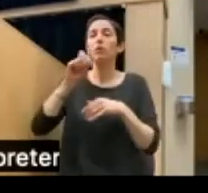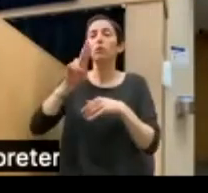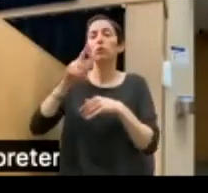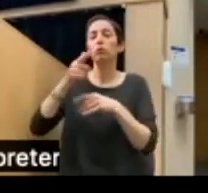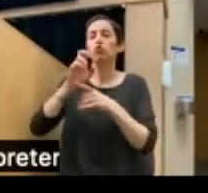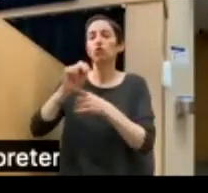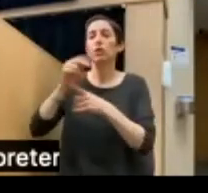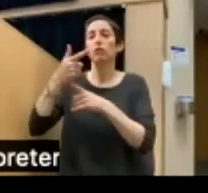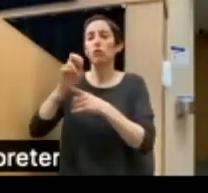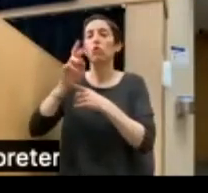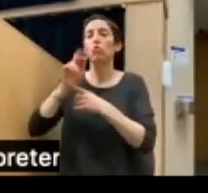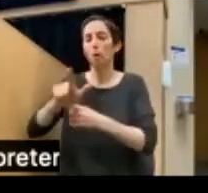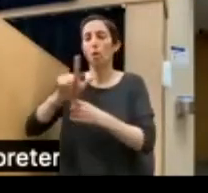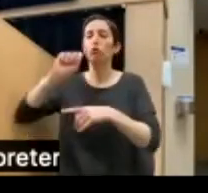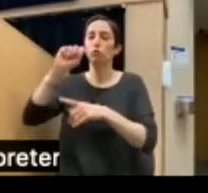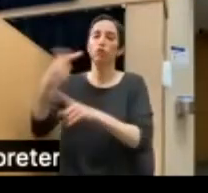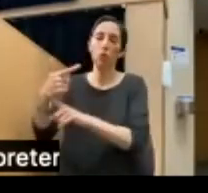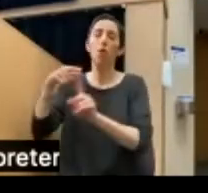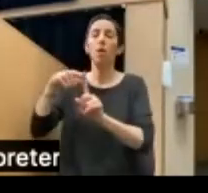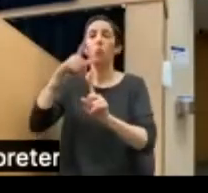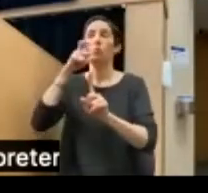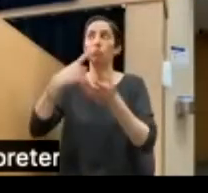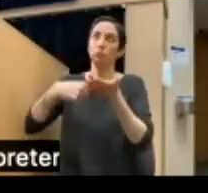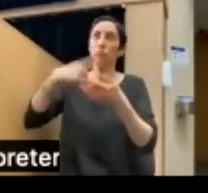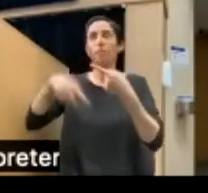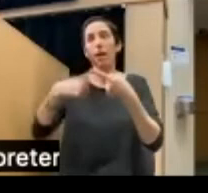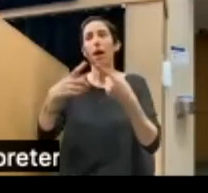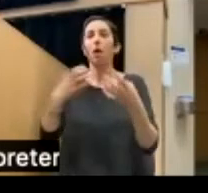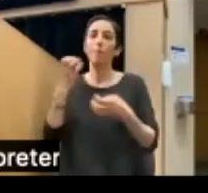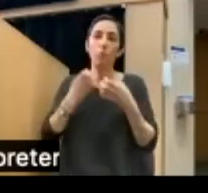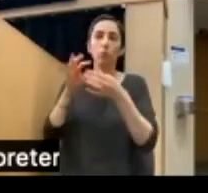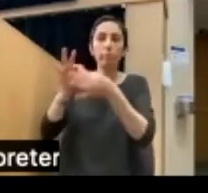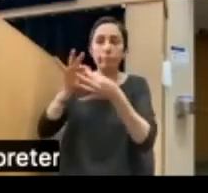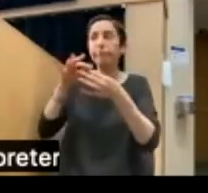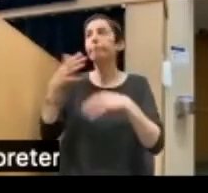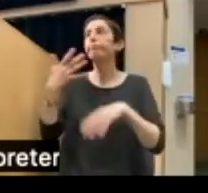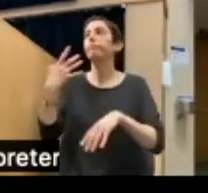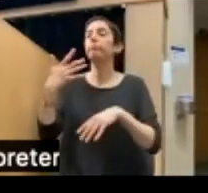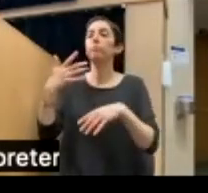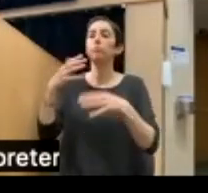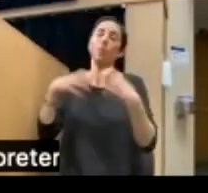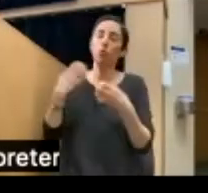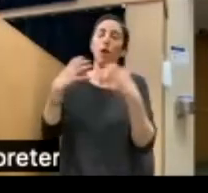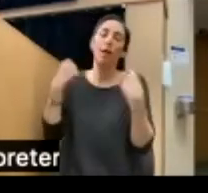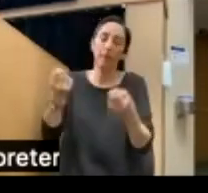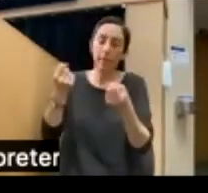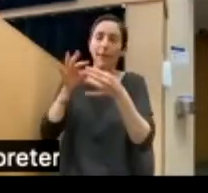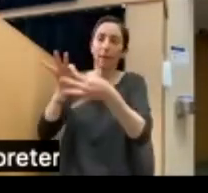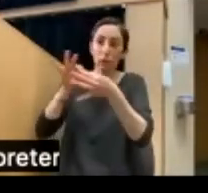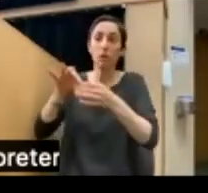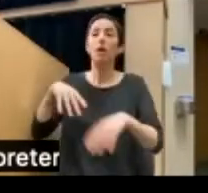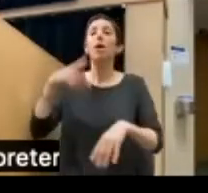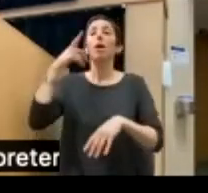connection and emotional health. And, you know, because we know also the flip side of all this, right, that social